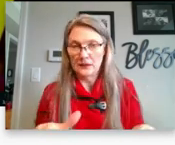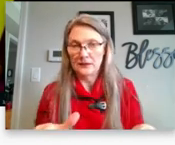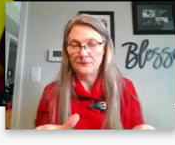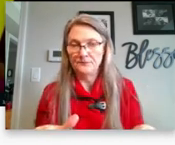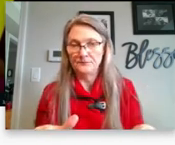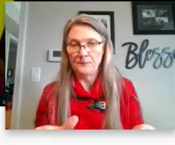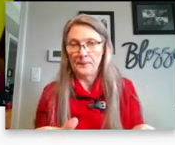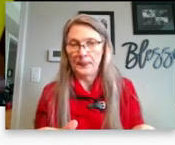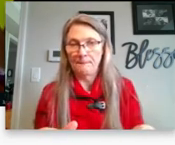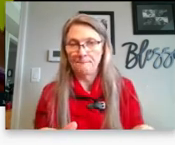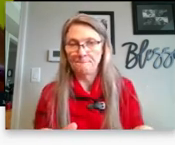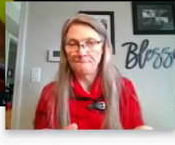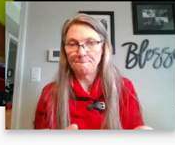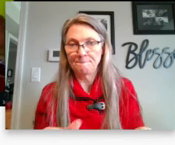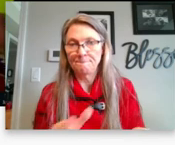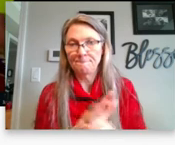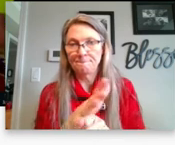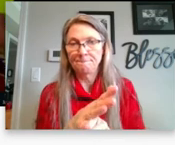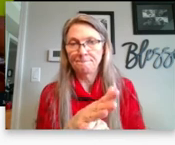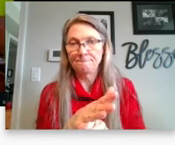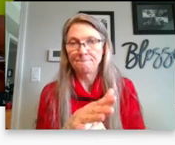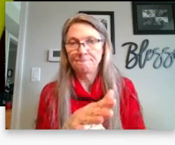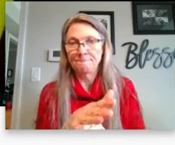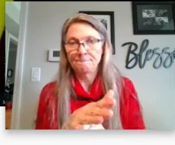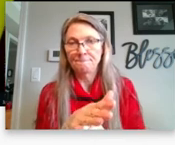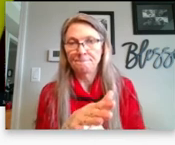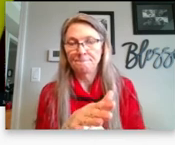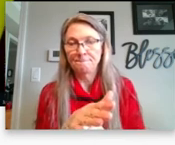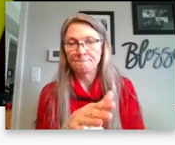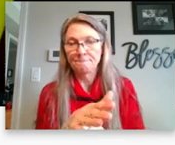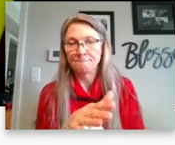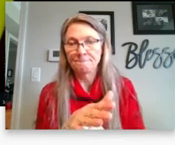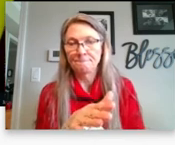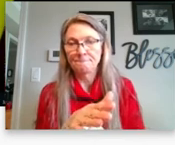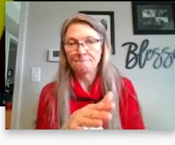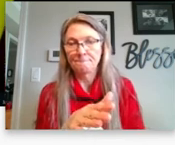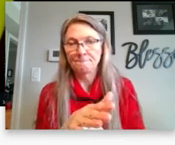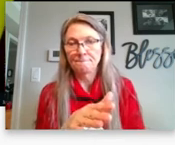does not have enough